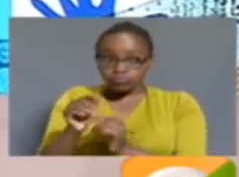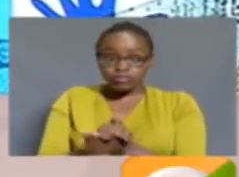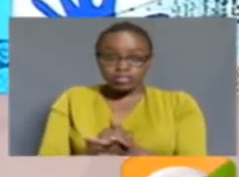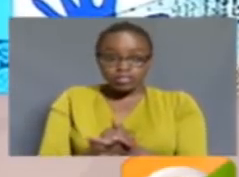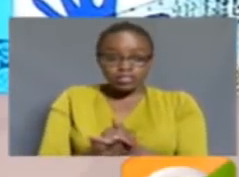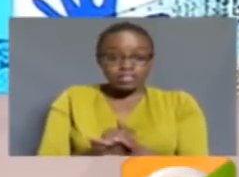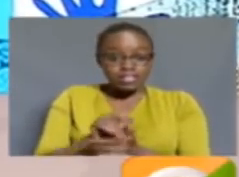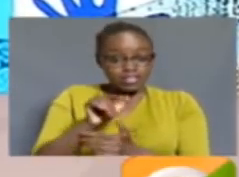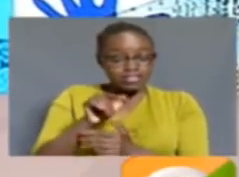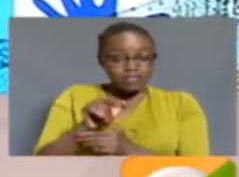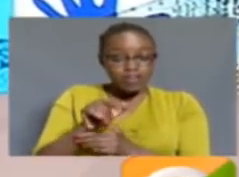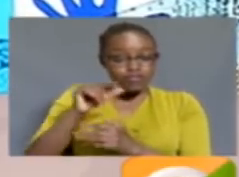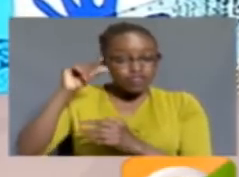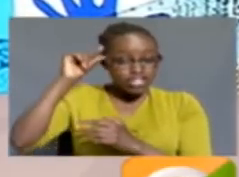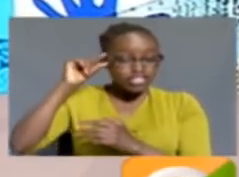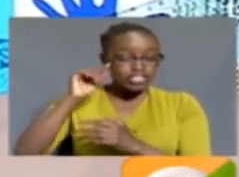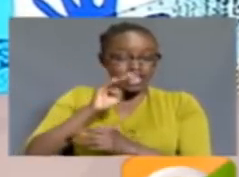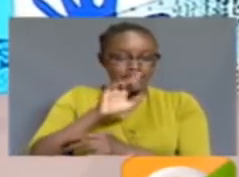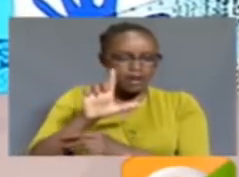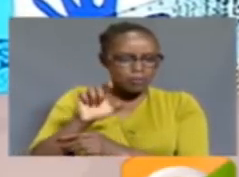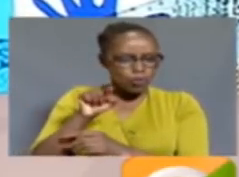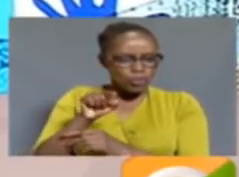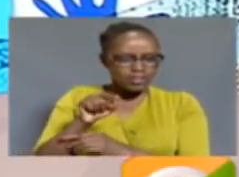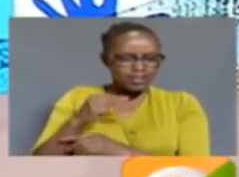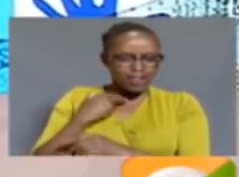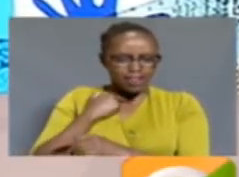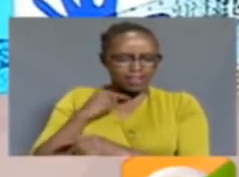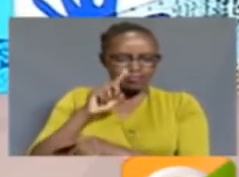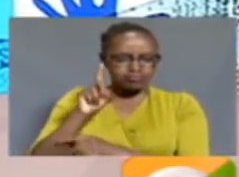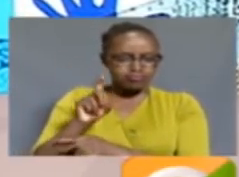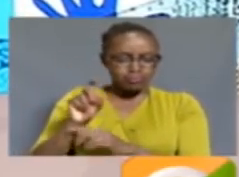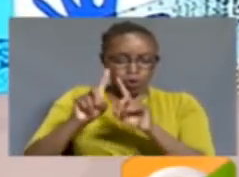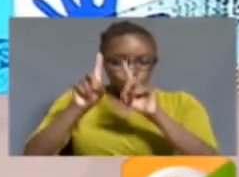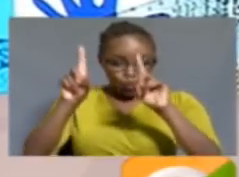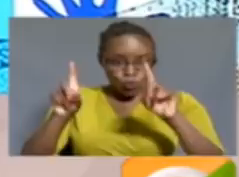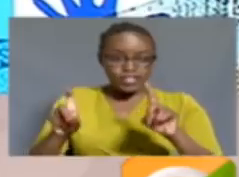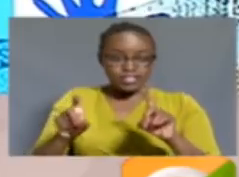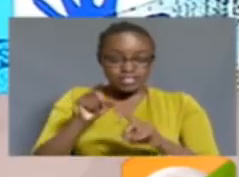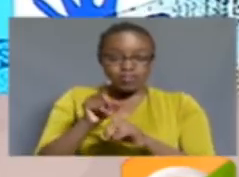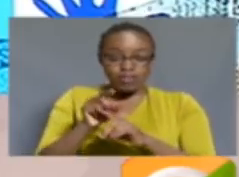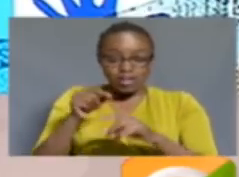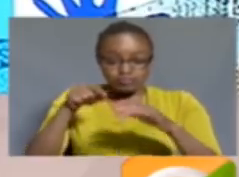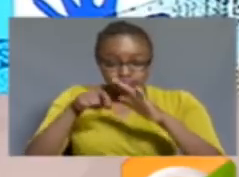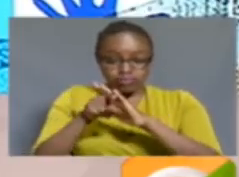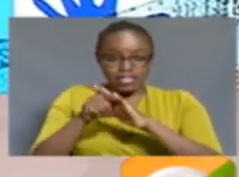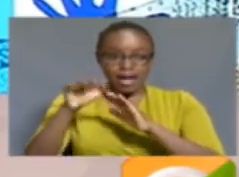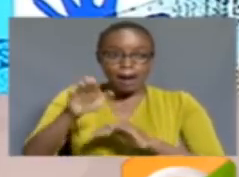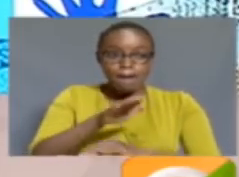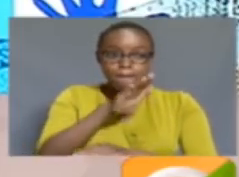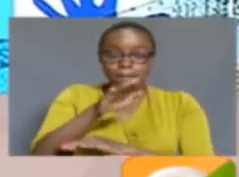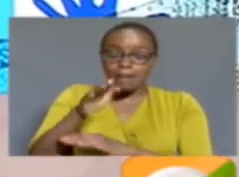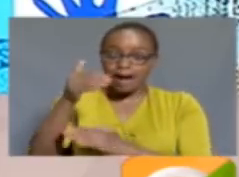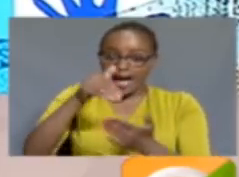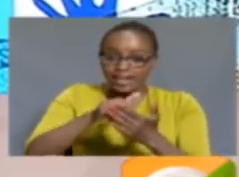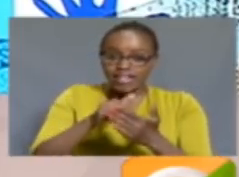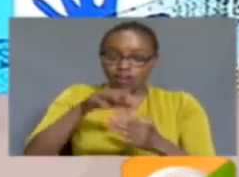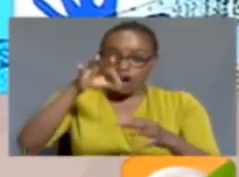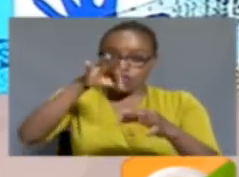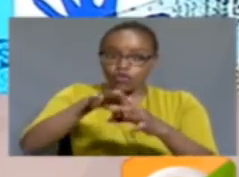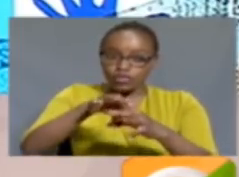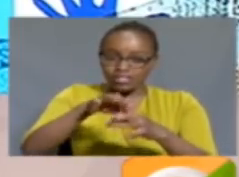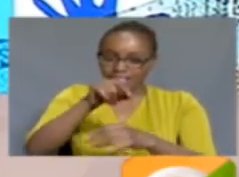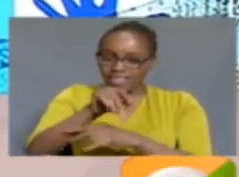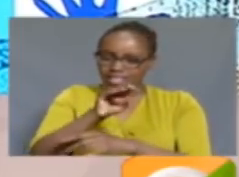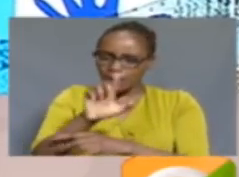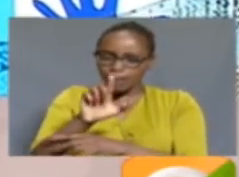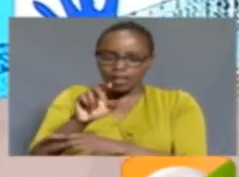Is the gender bill jinxed? That is the question that's begging in Parliament. Once again, a vote on the